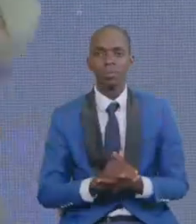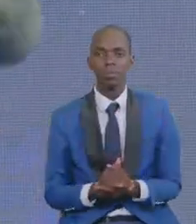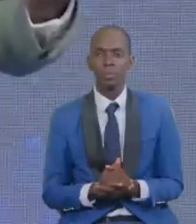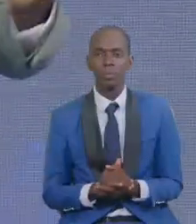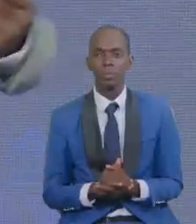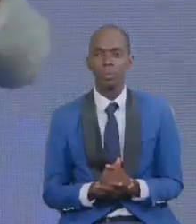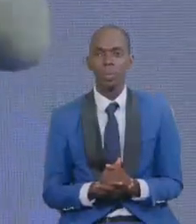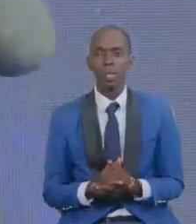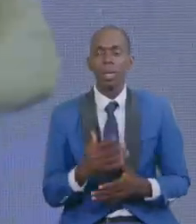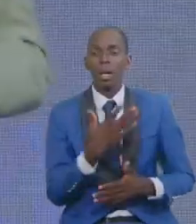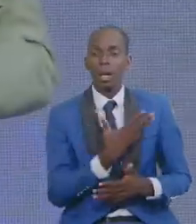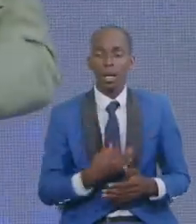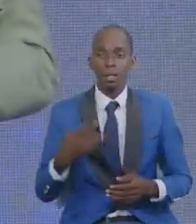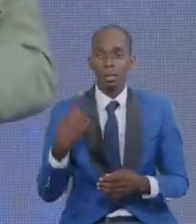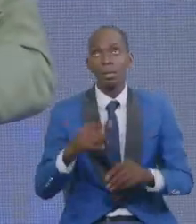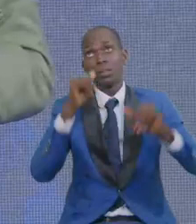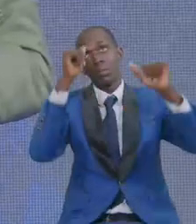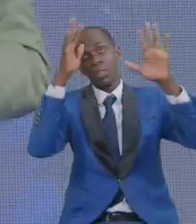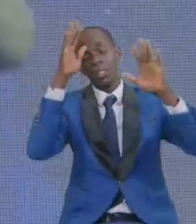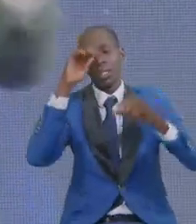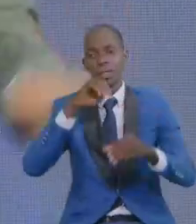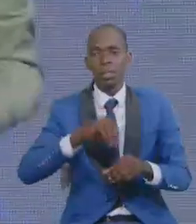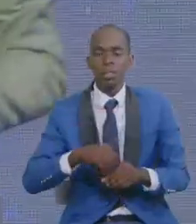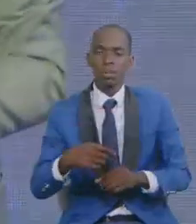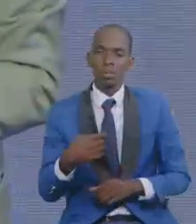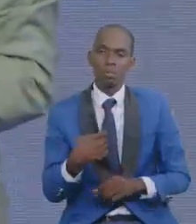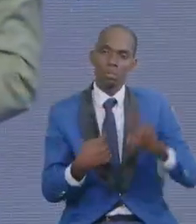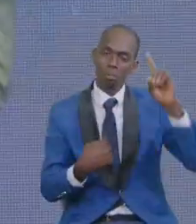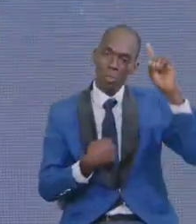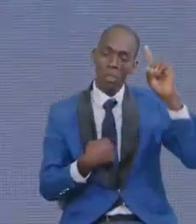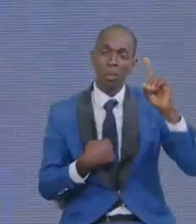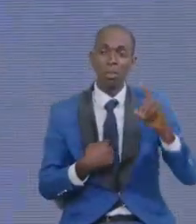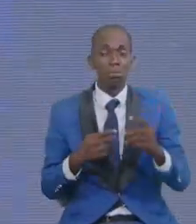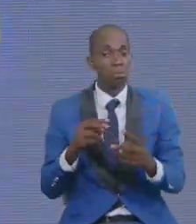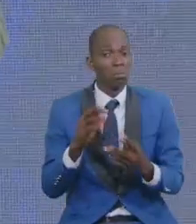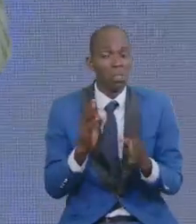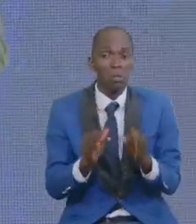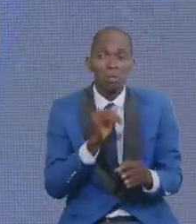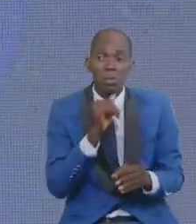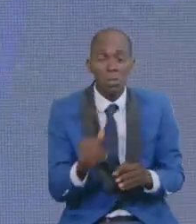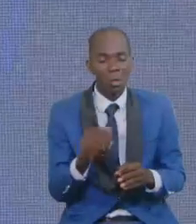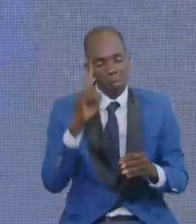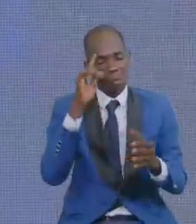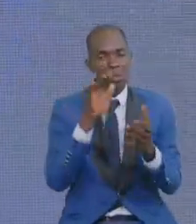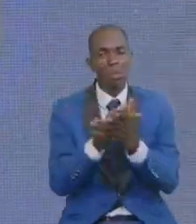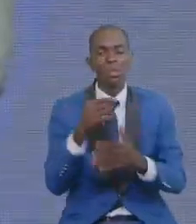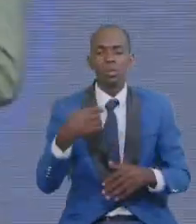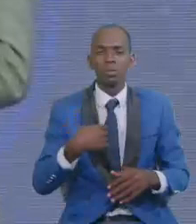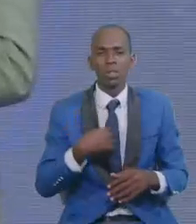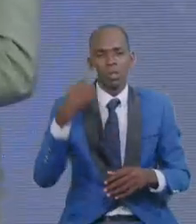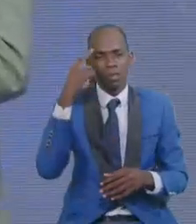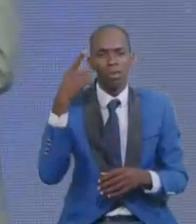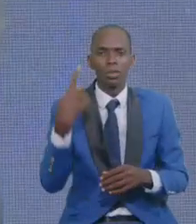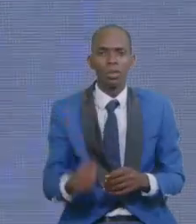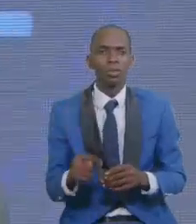and the Father in me. Or else believe me for the very work's